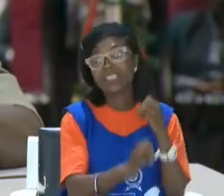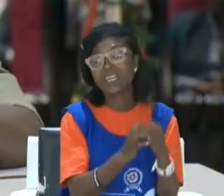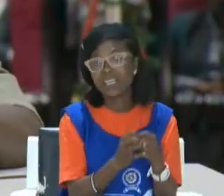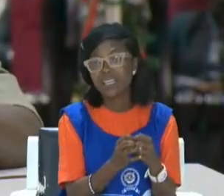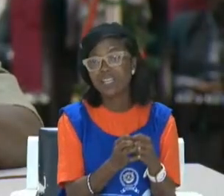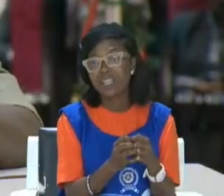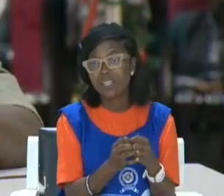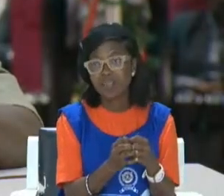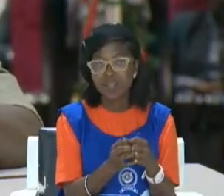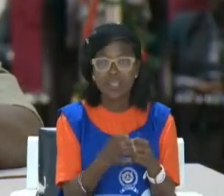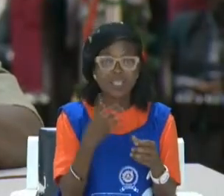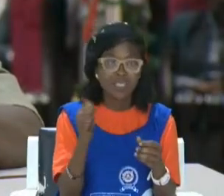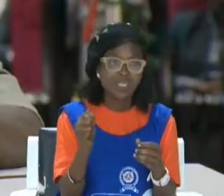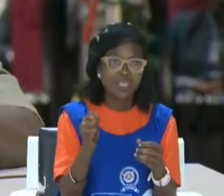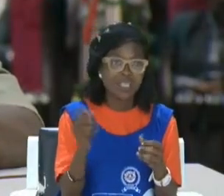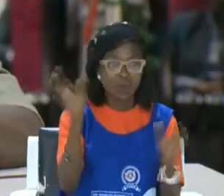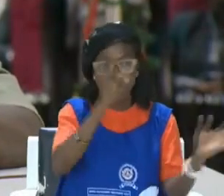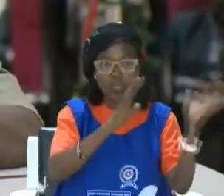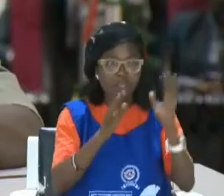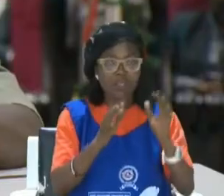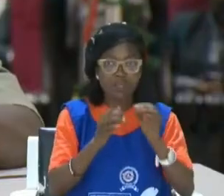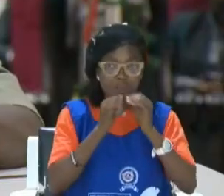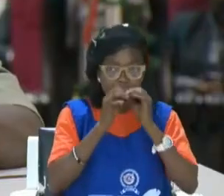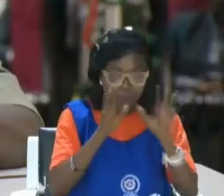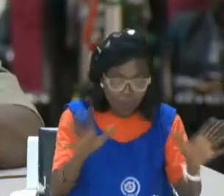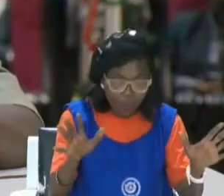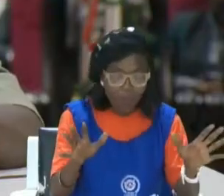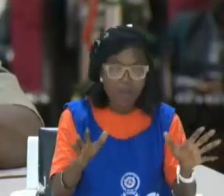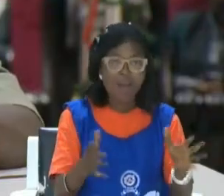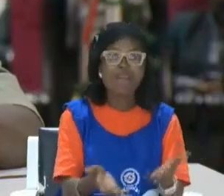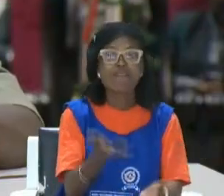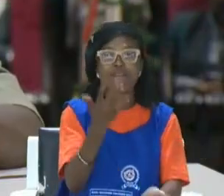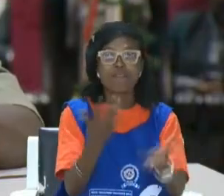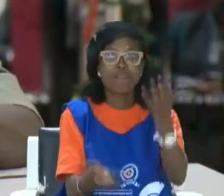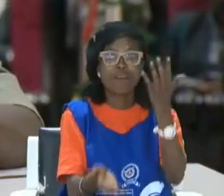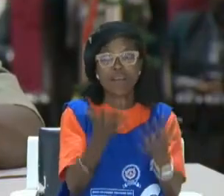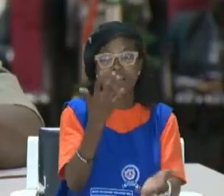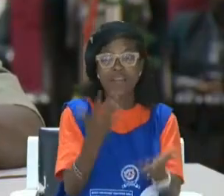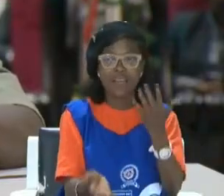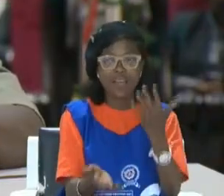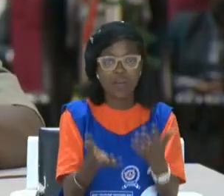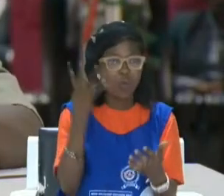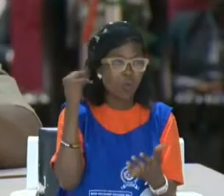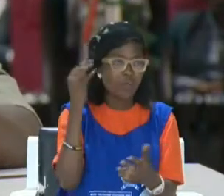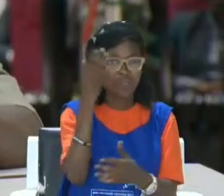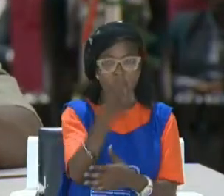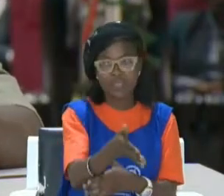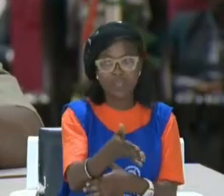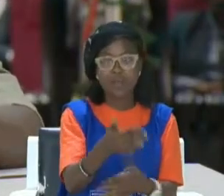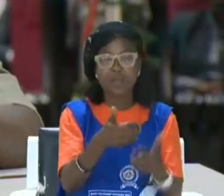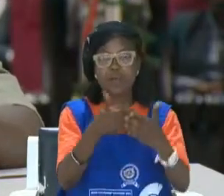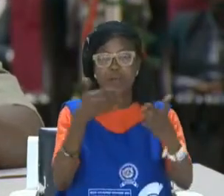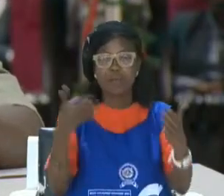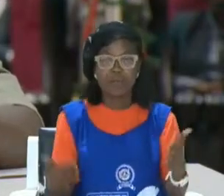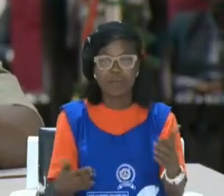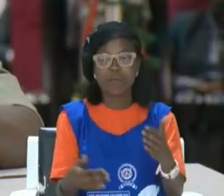the wind blew, the fire was there before God showed